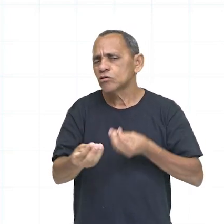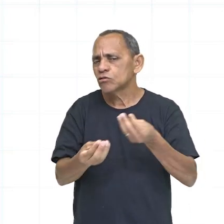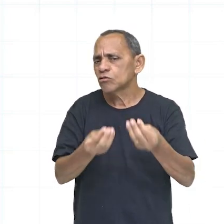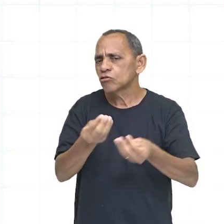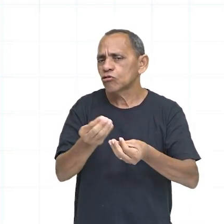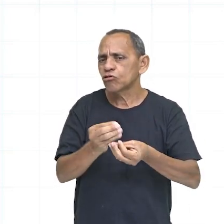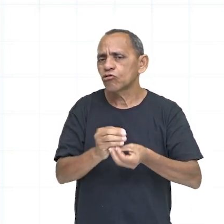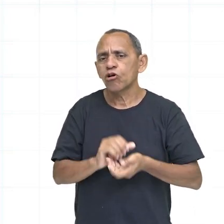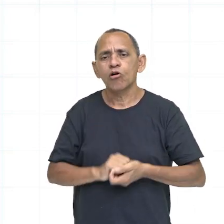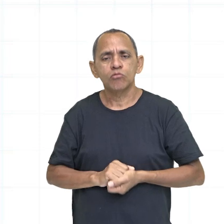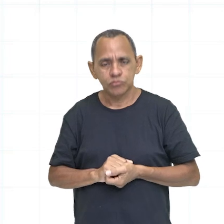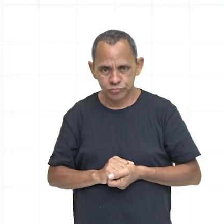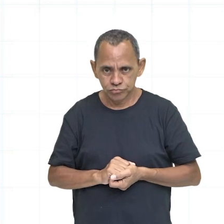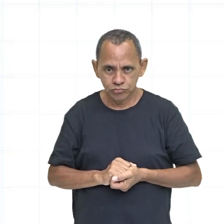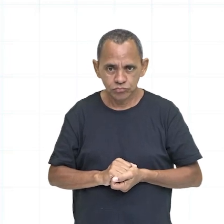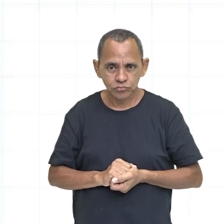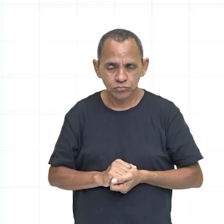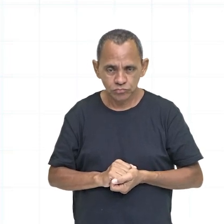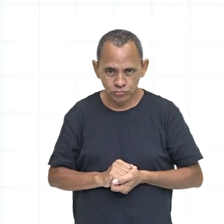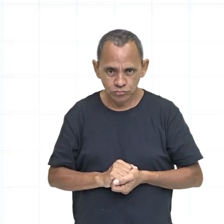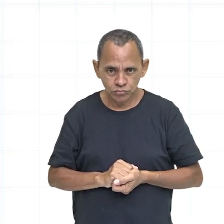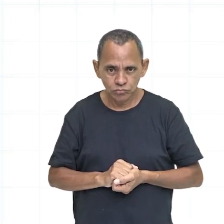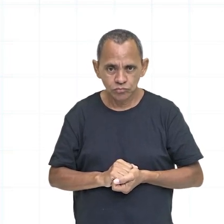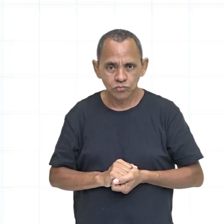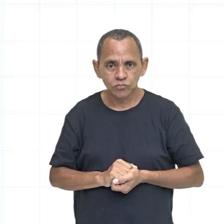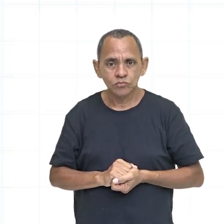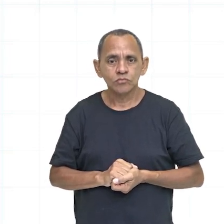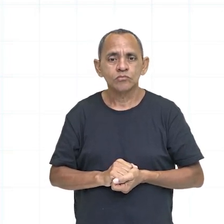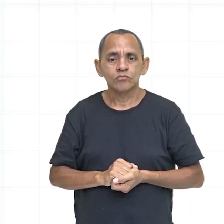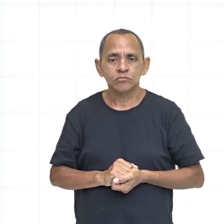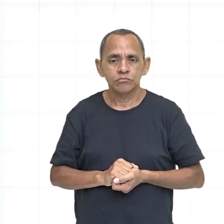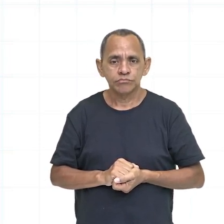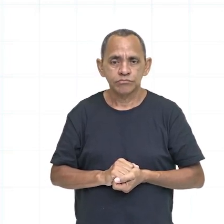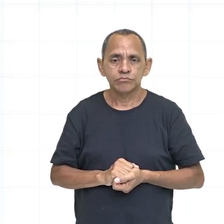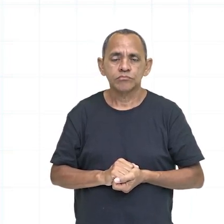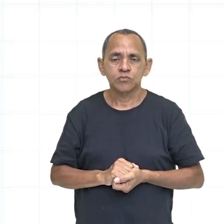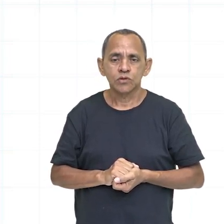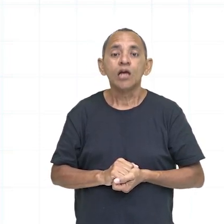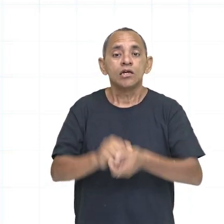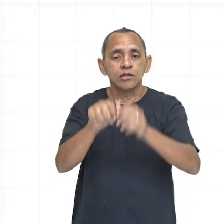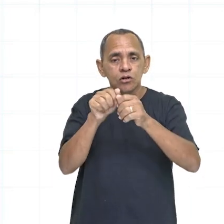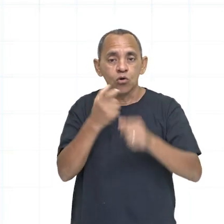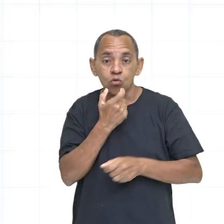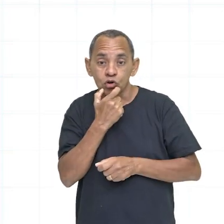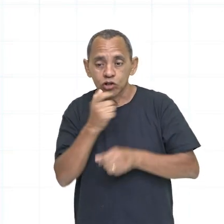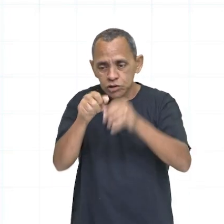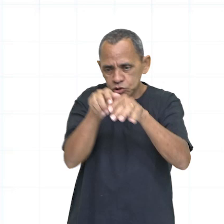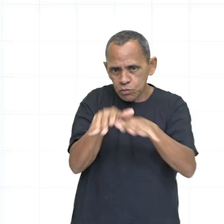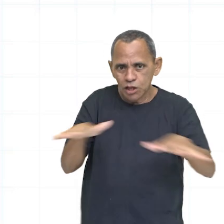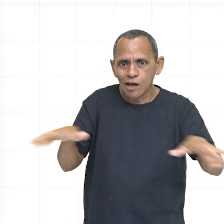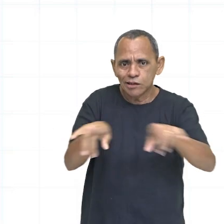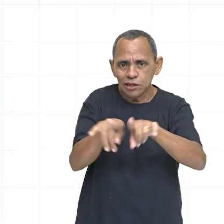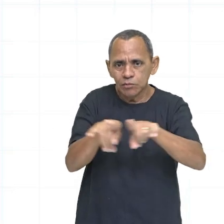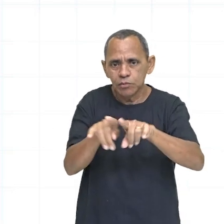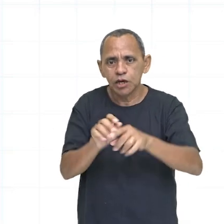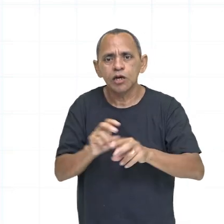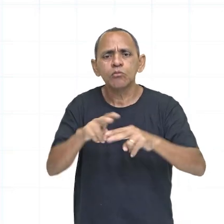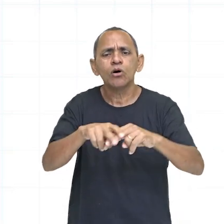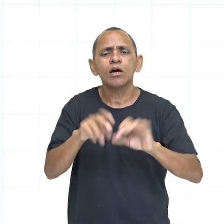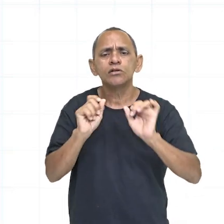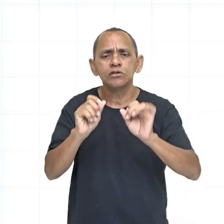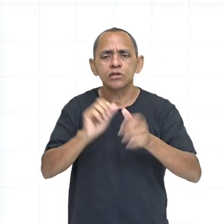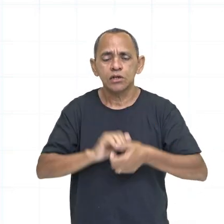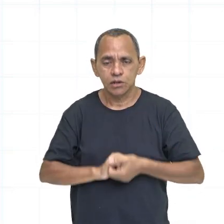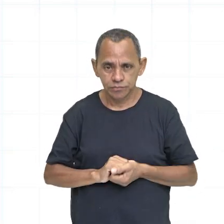como intuito espalhar a língua inglesa, ok? E they